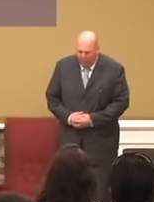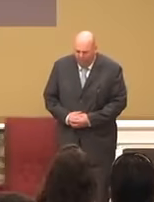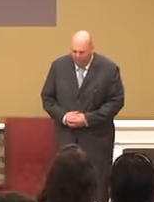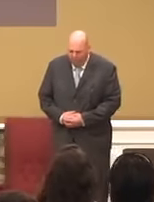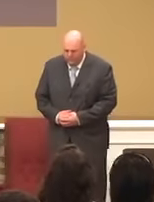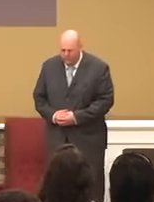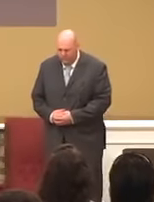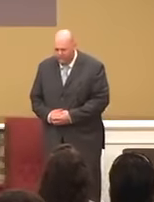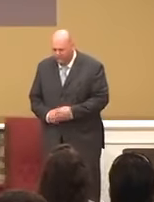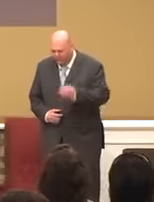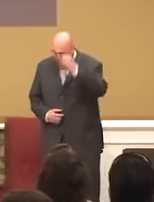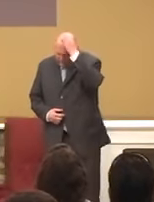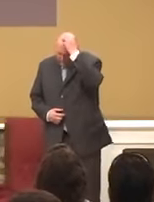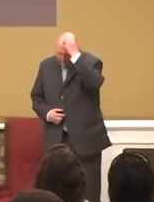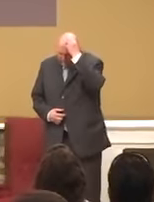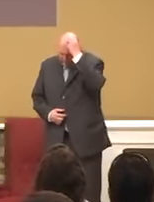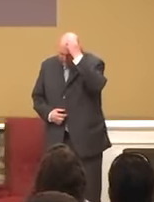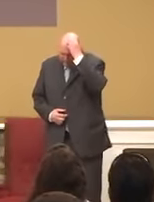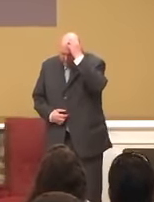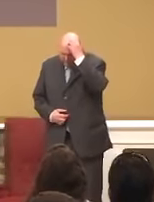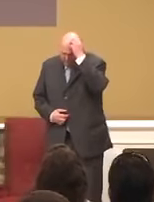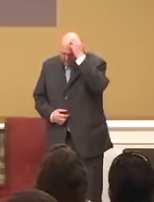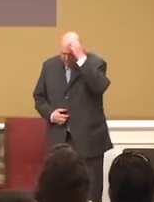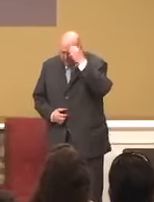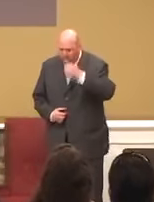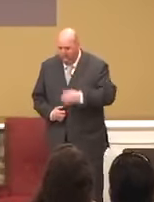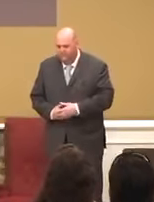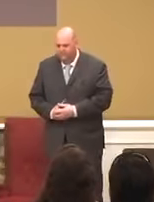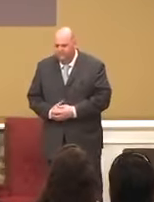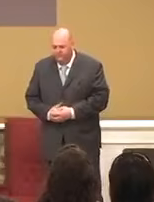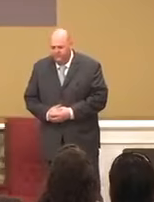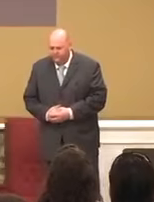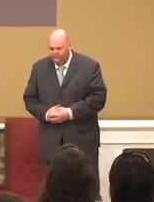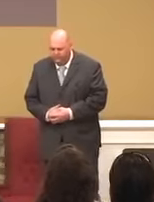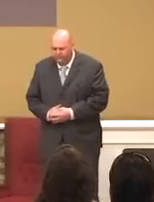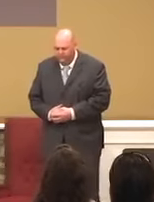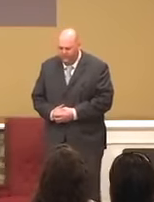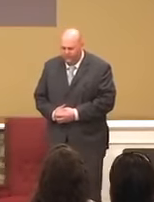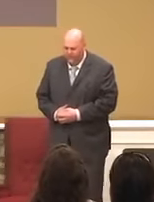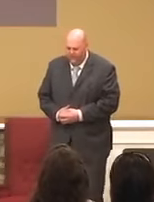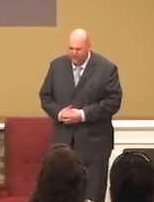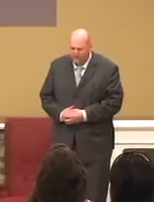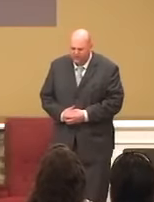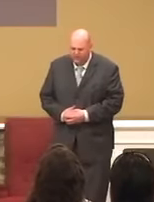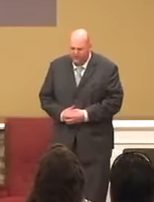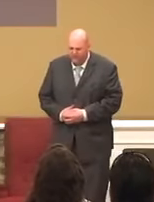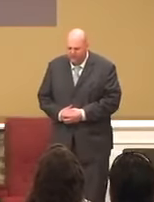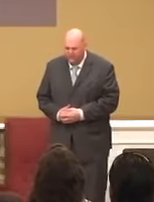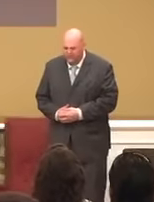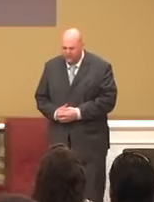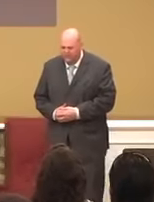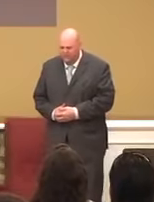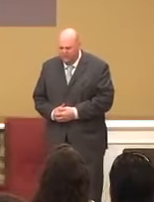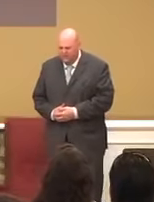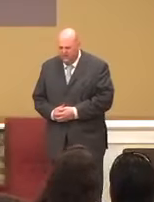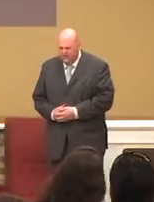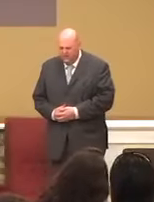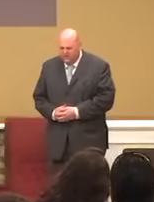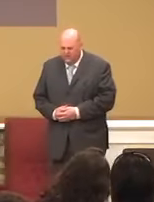30 years, and then all of a sudden just sell out, turn it all over, go a different direction altogether. Amen. Breaks this preacher's